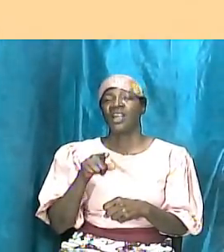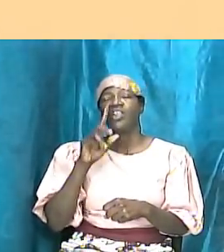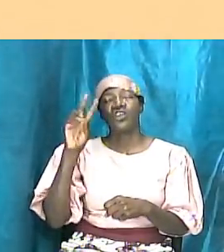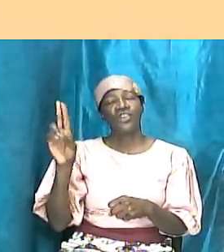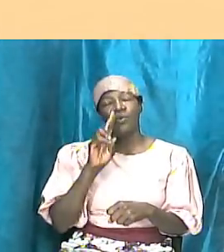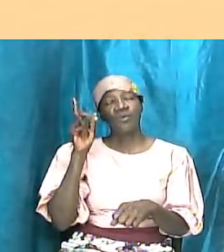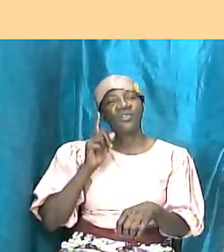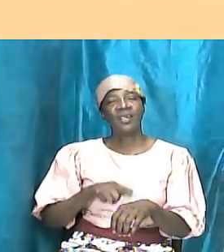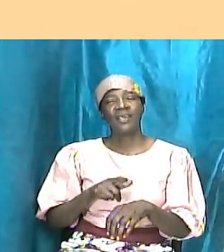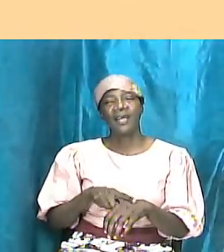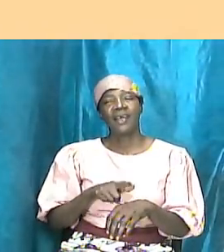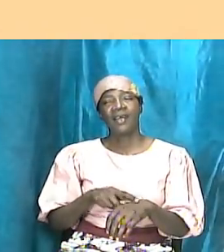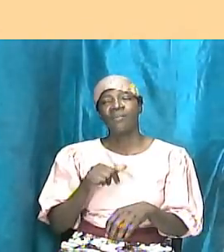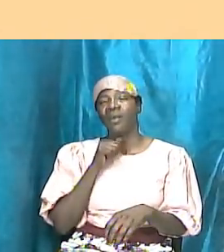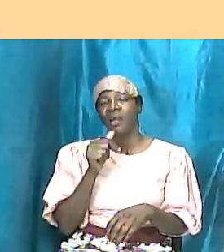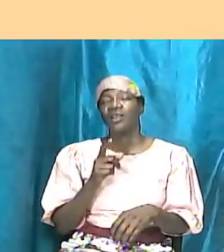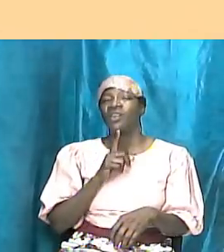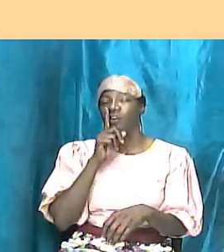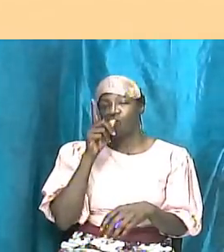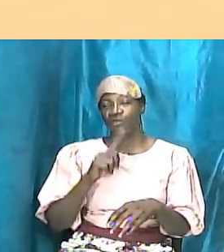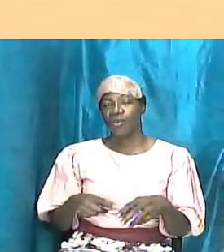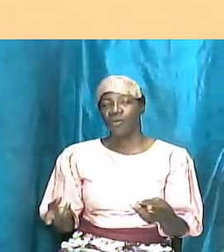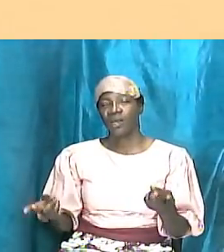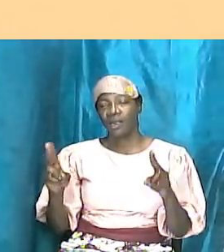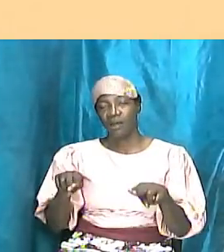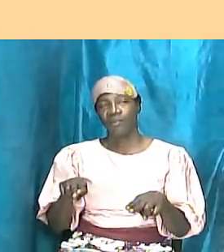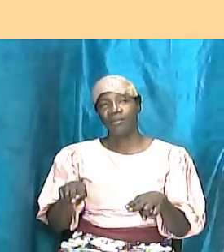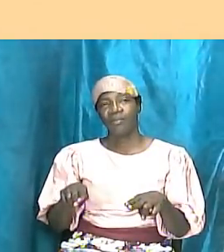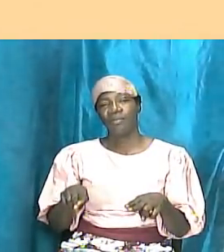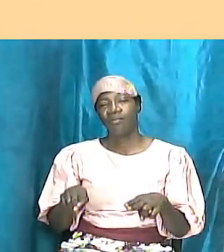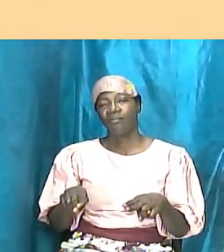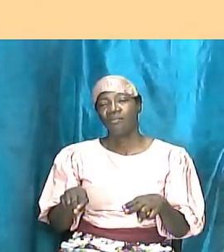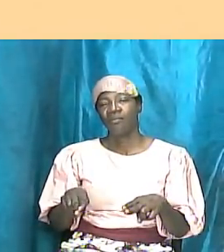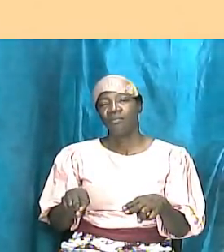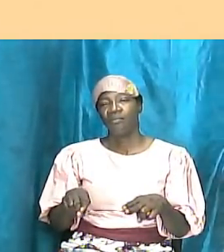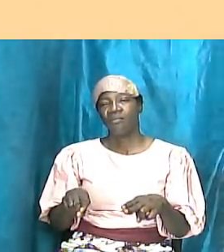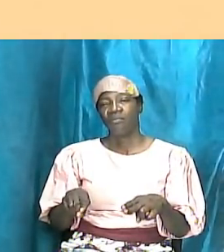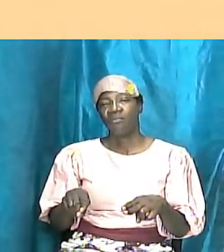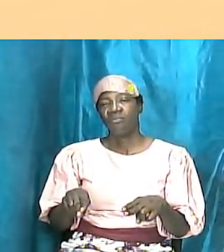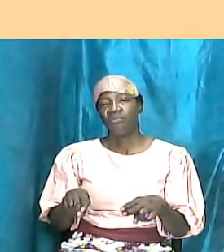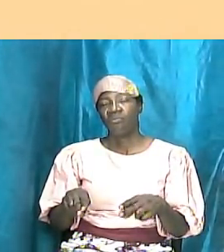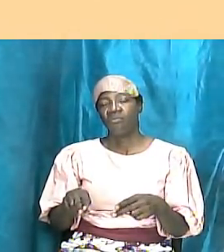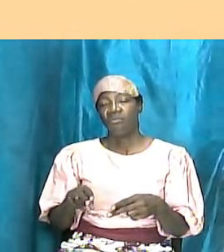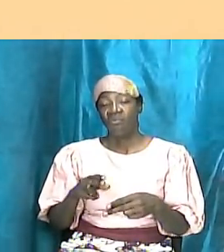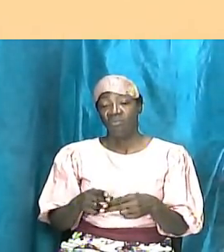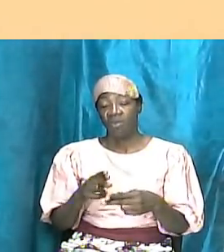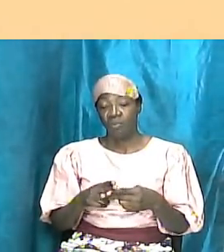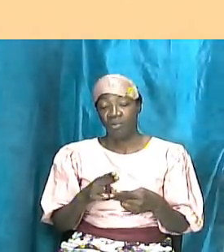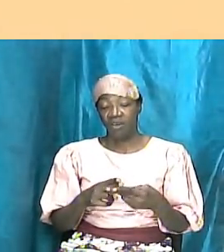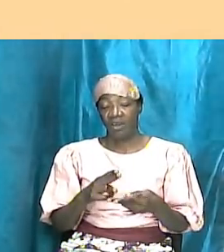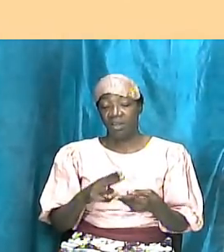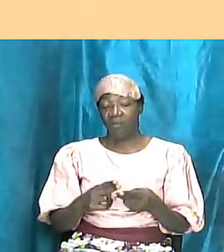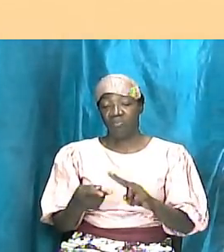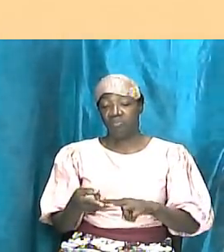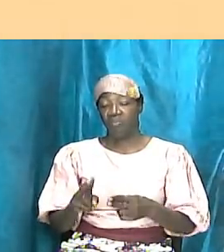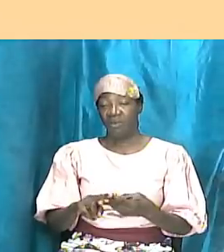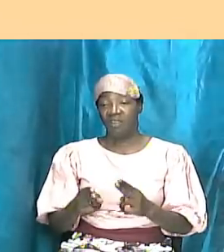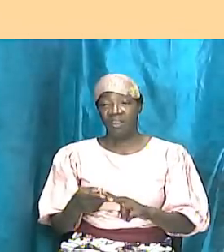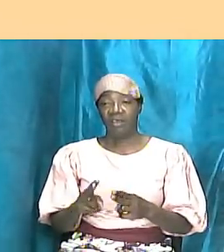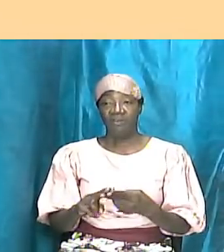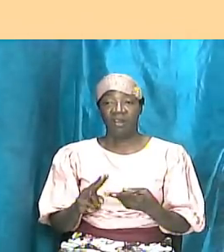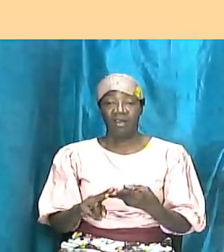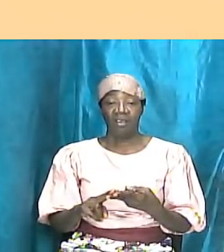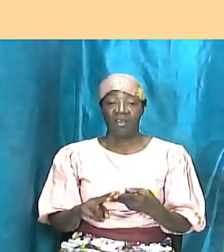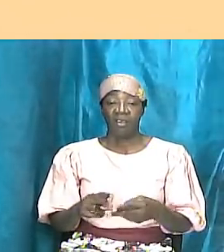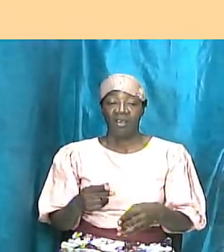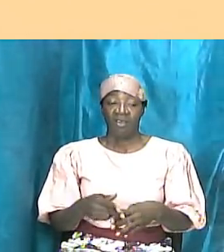time, because we're not sure what is happening. We hear that the positivity rate is constantly going up. And if it continues to go up, we're not sure if we're